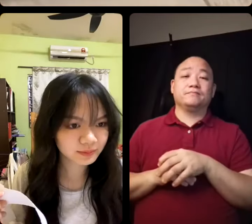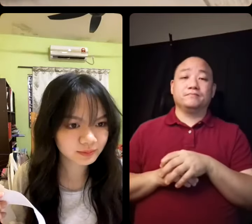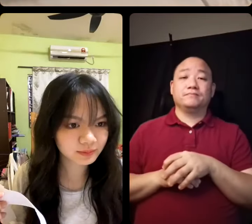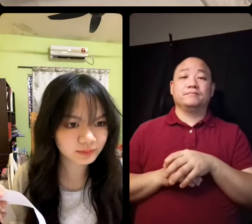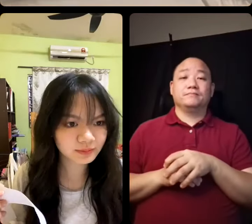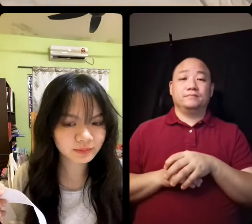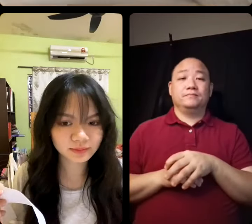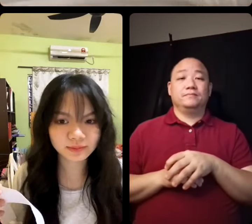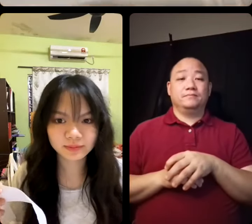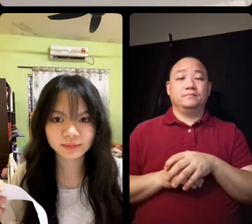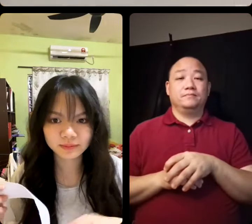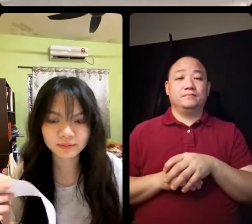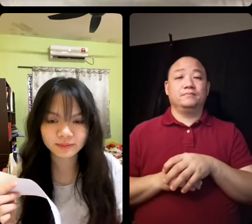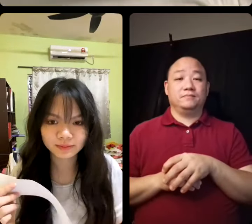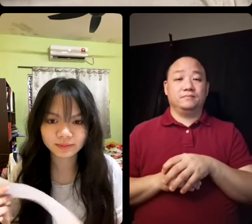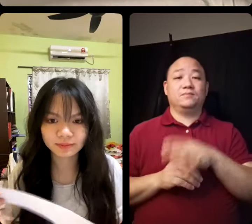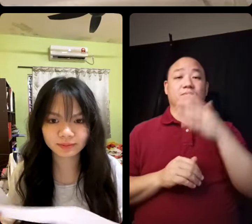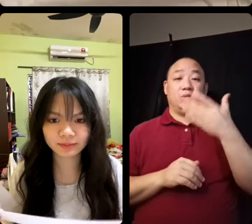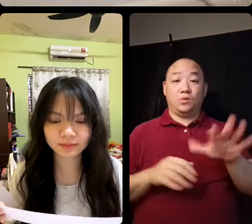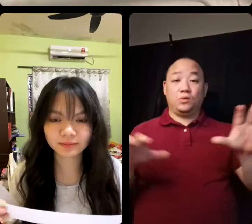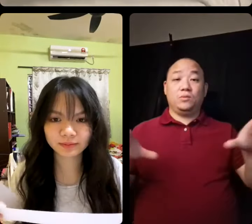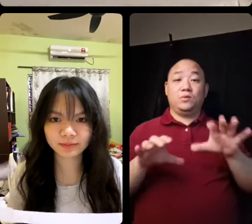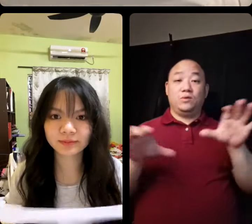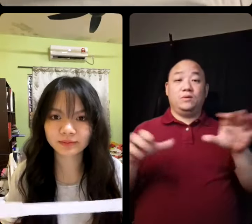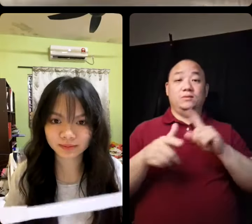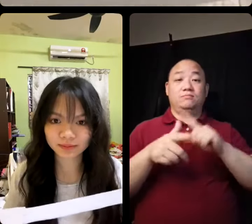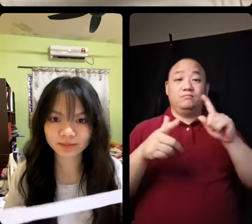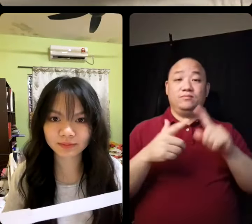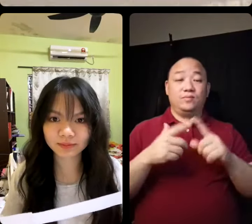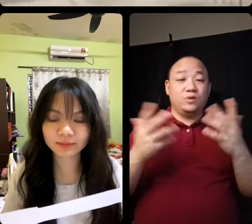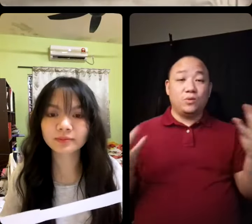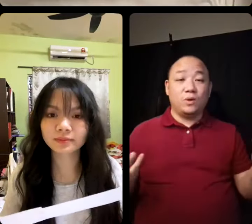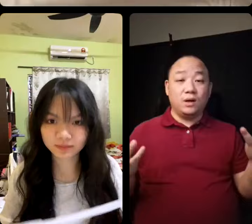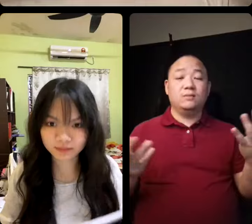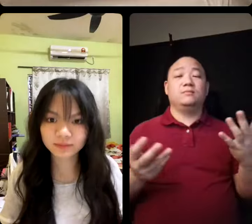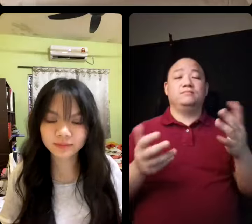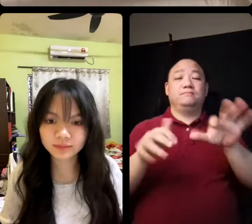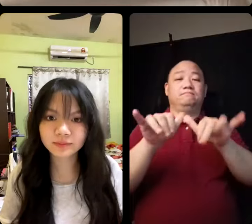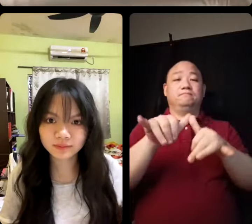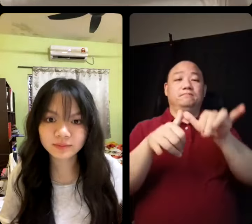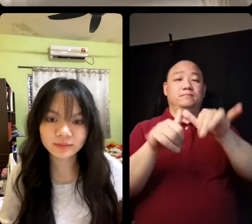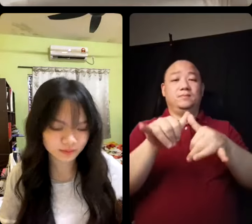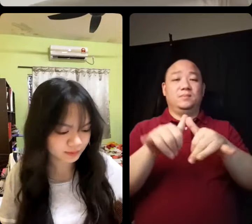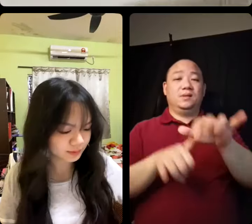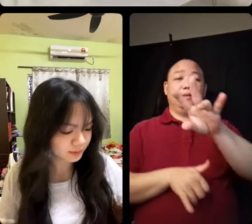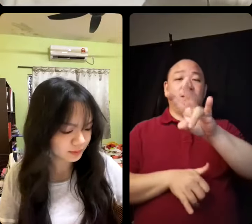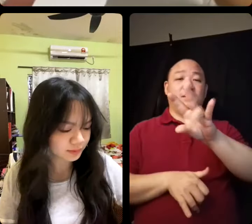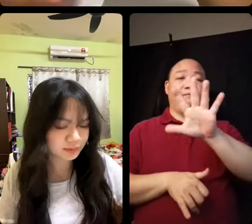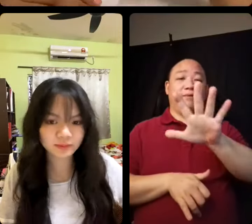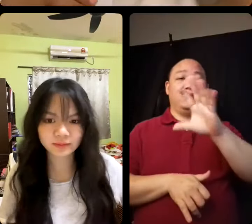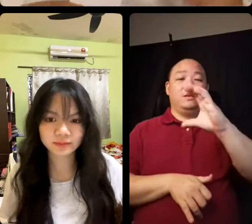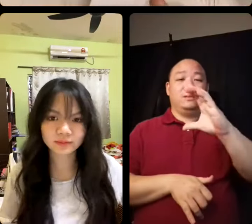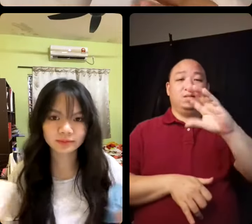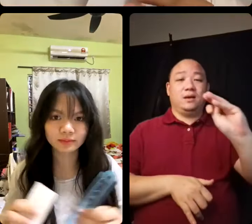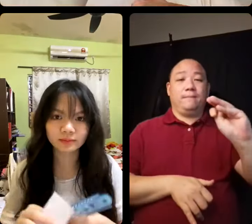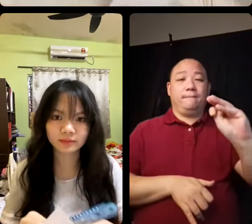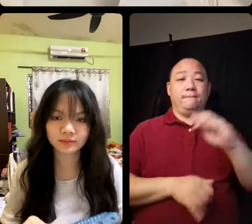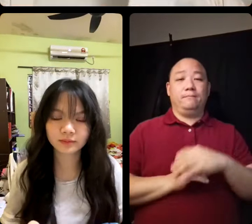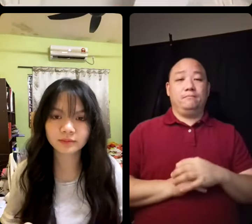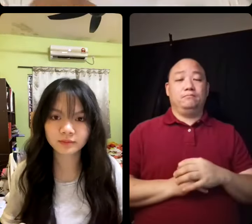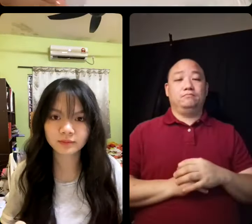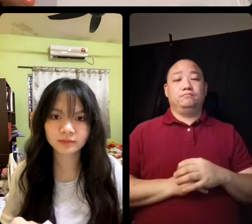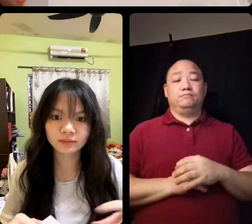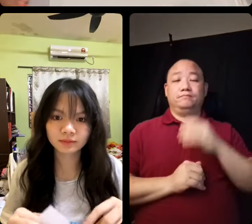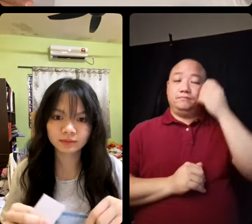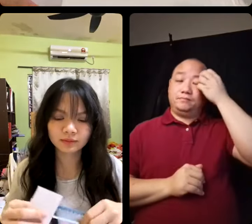long paper stripes, let's do it. Let's measure a 75 cm of this paper stripe. Okay? So we just need 75